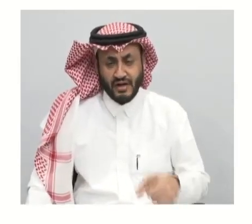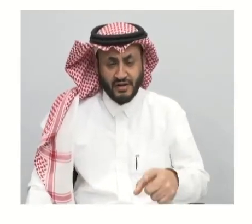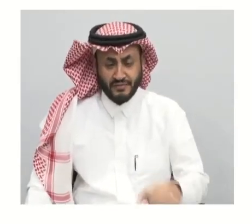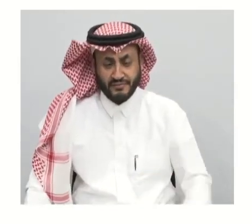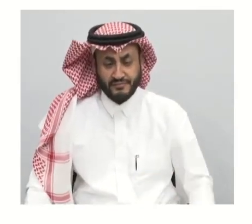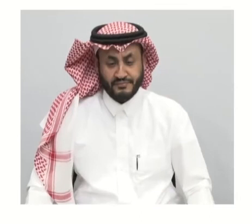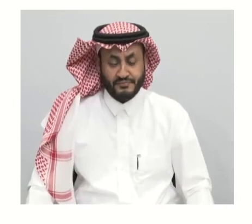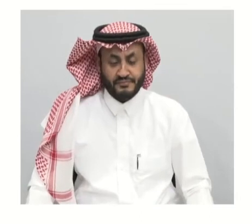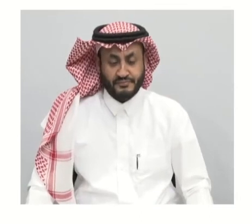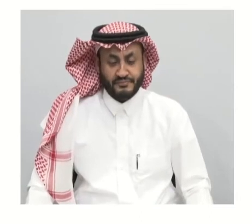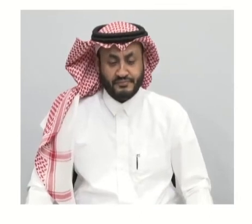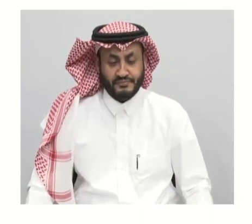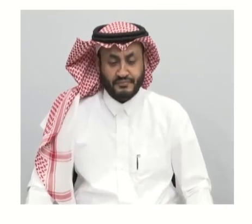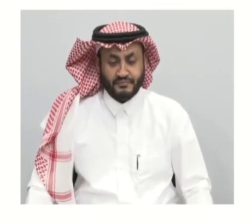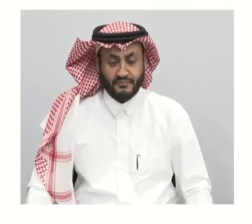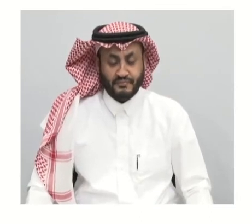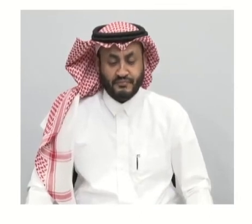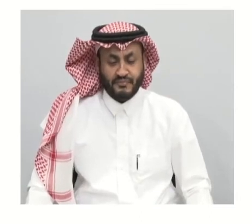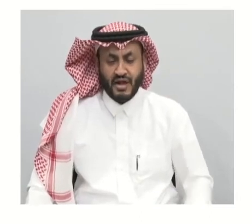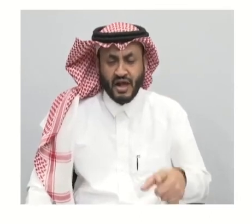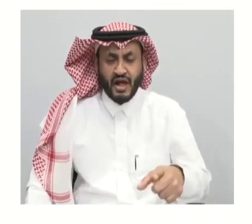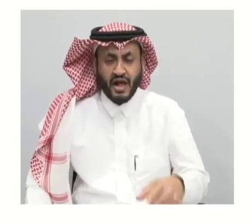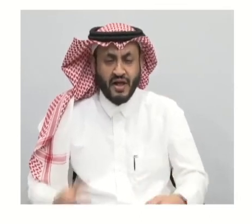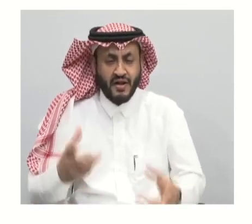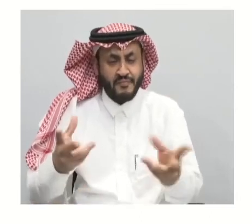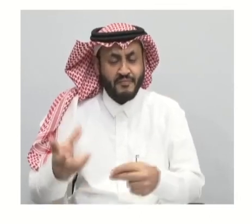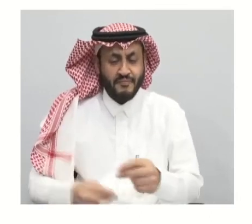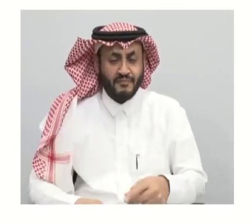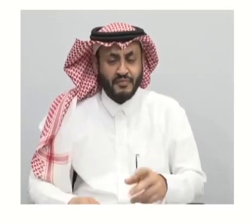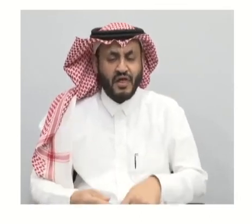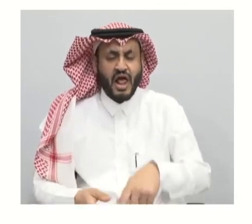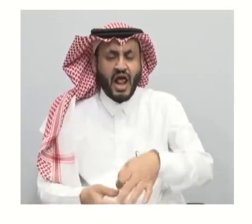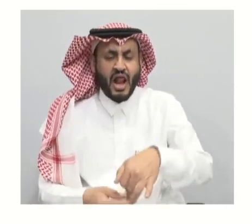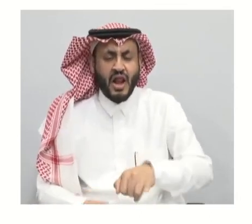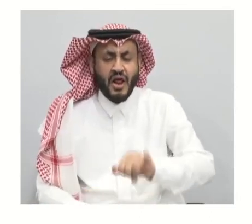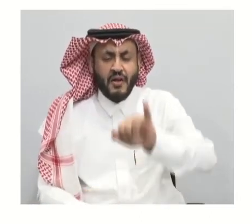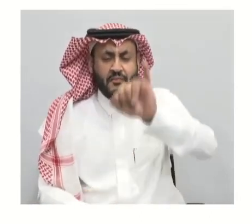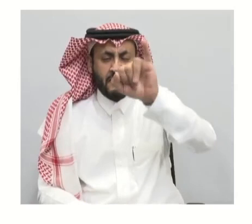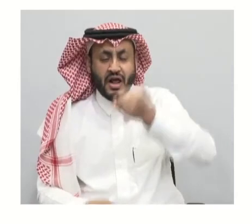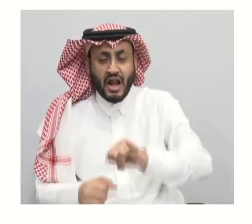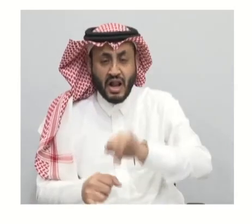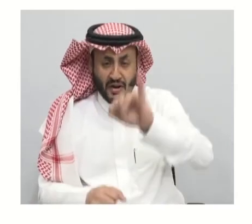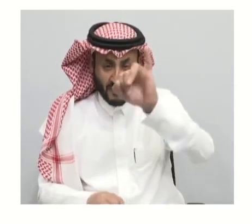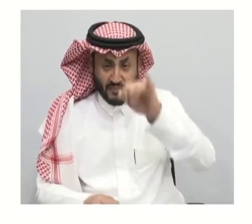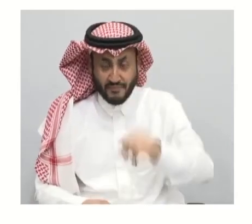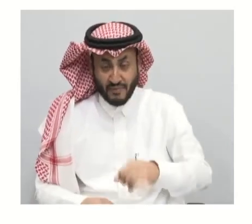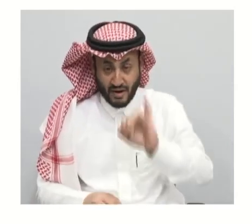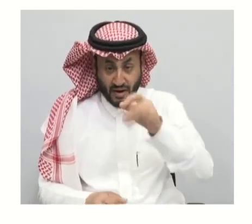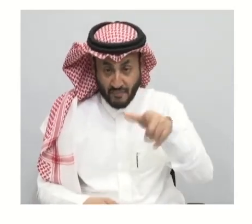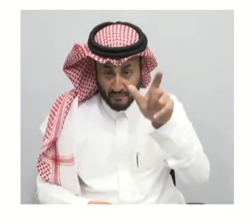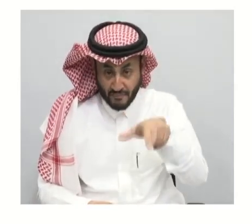chose this information about the tallest living man. He